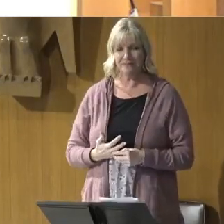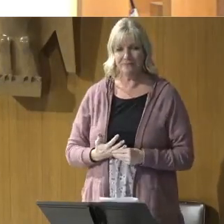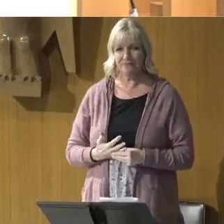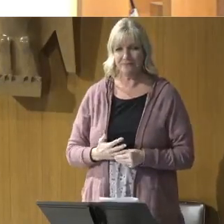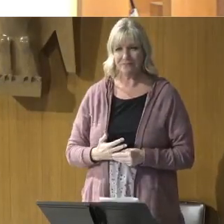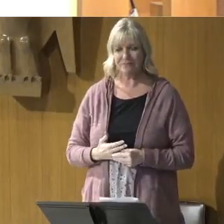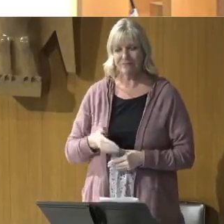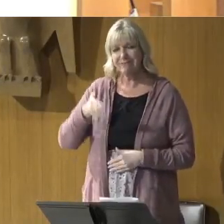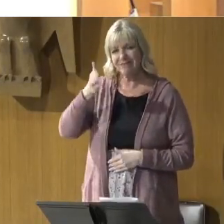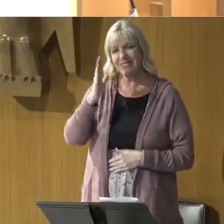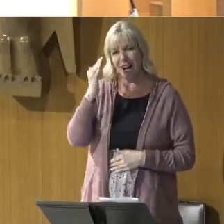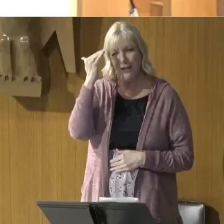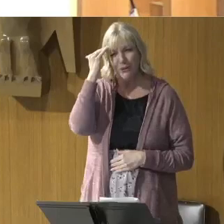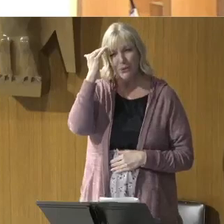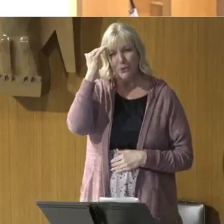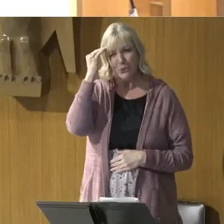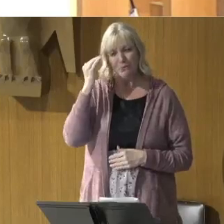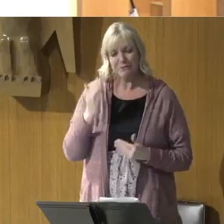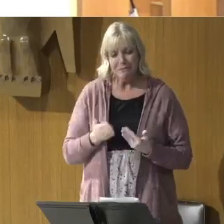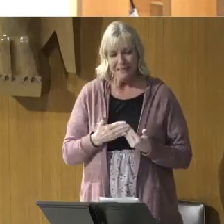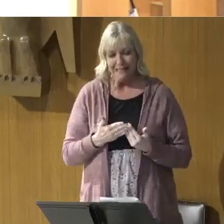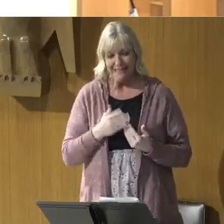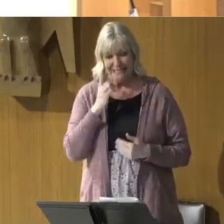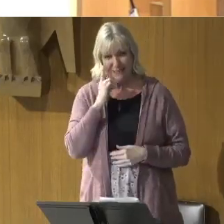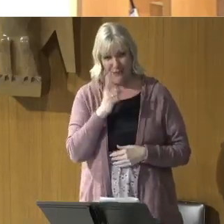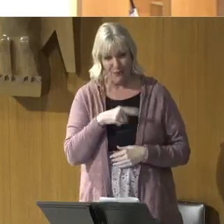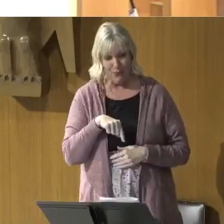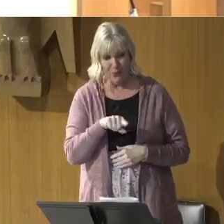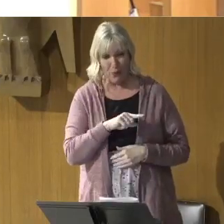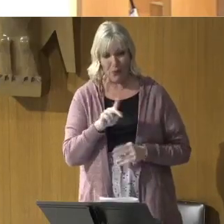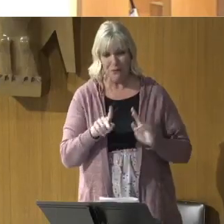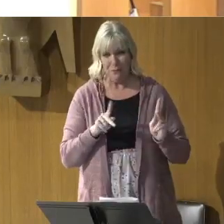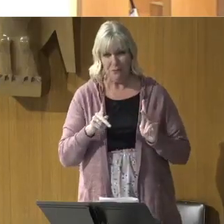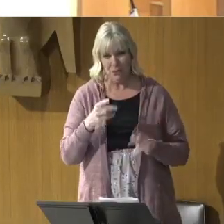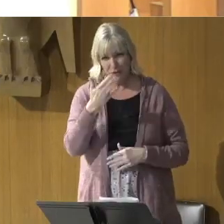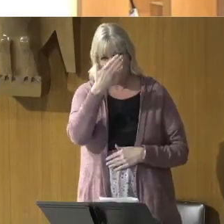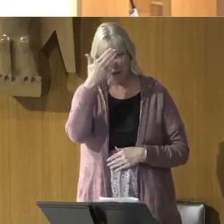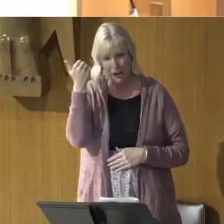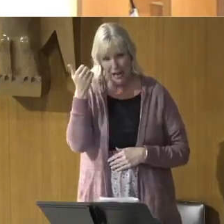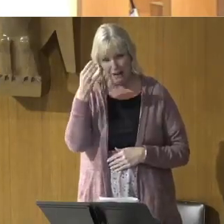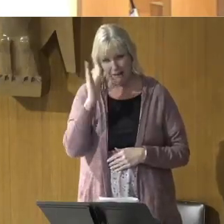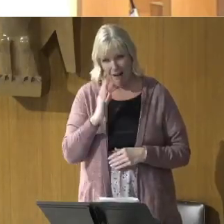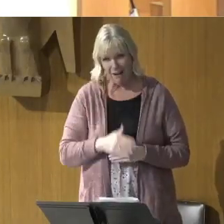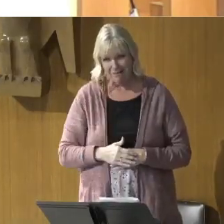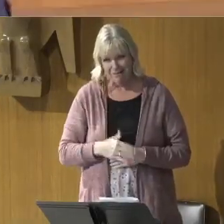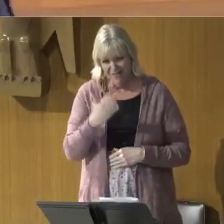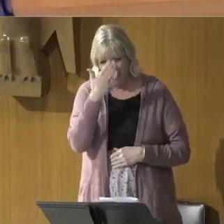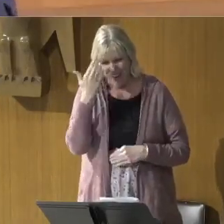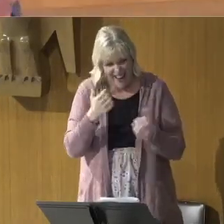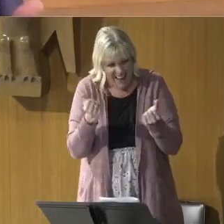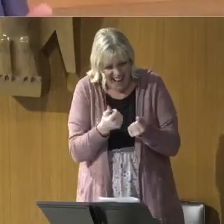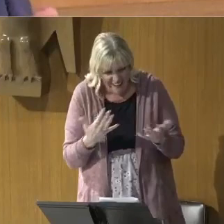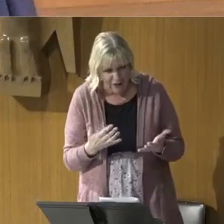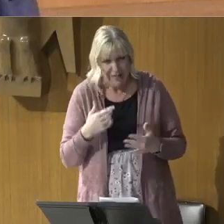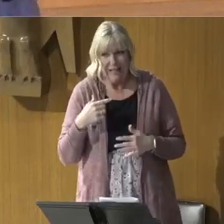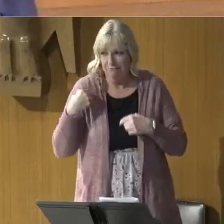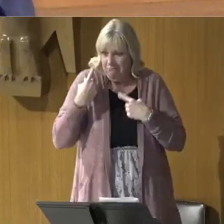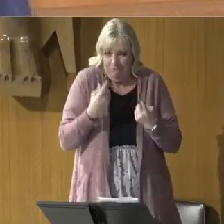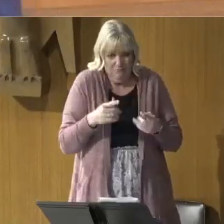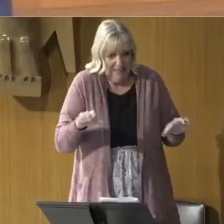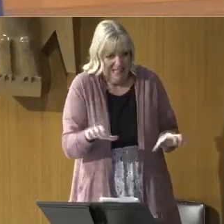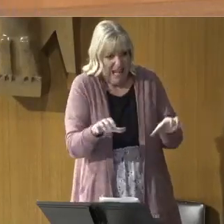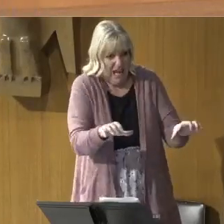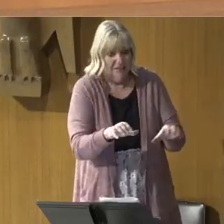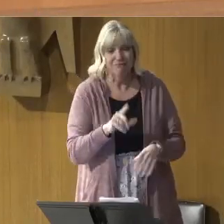God knew that it was going to be easy for the people of Israel to forget everything that God had done for them, and sure enough,